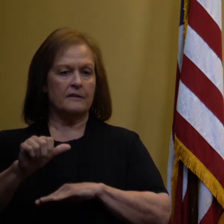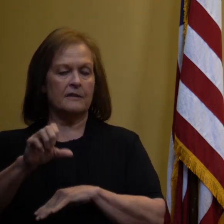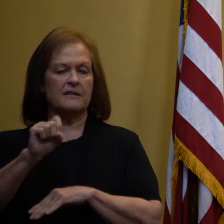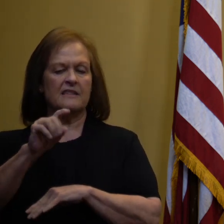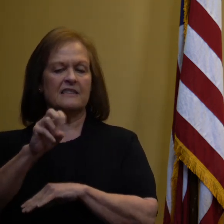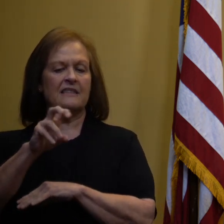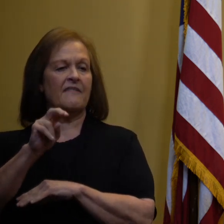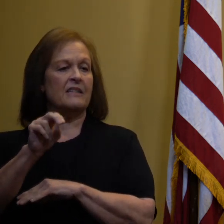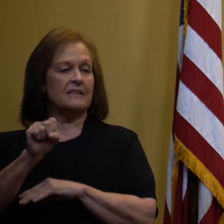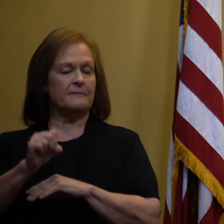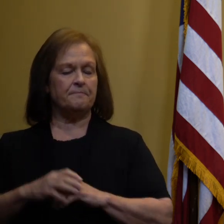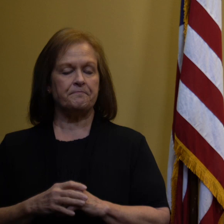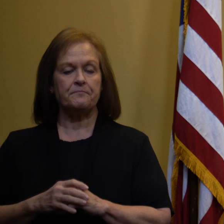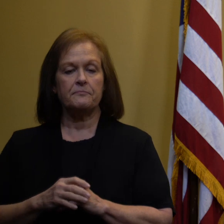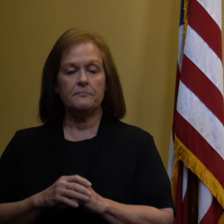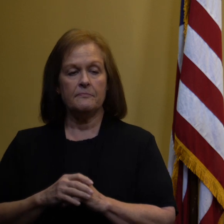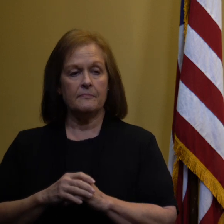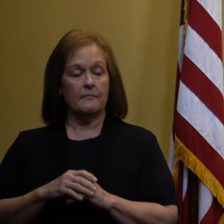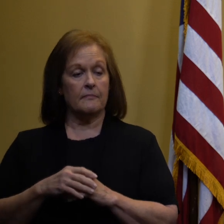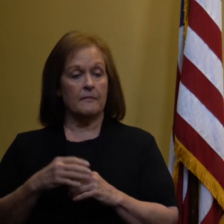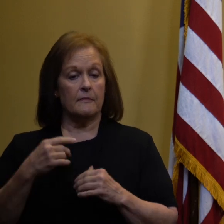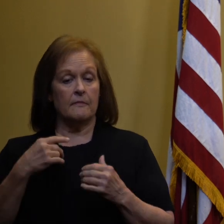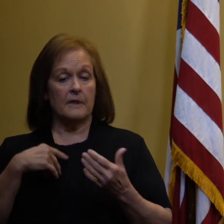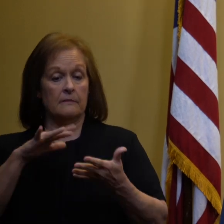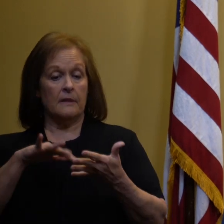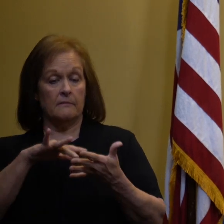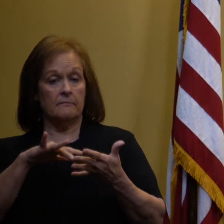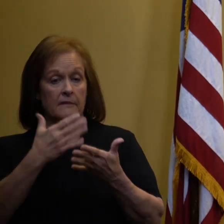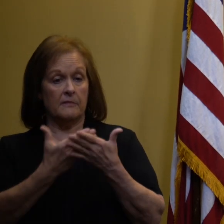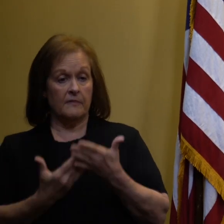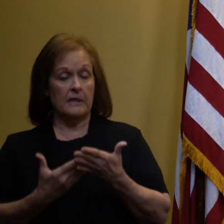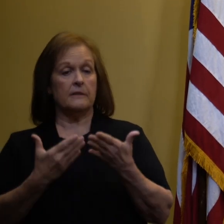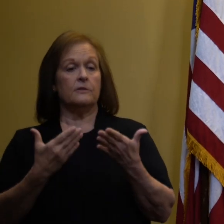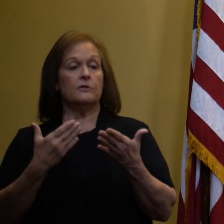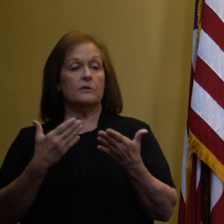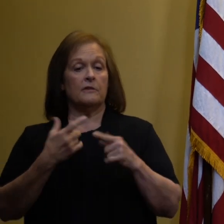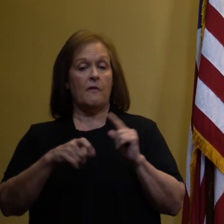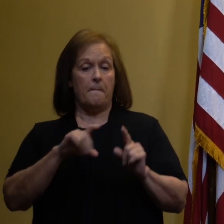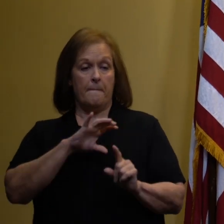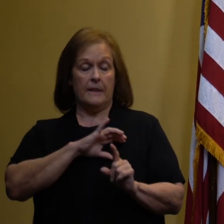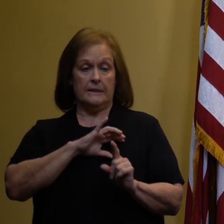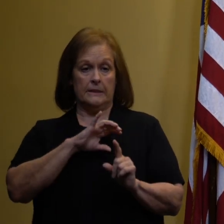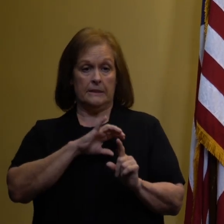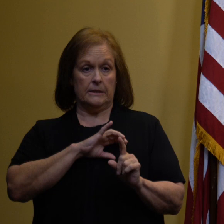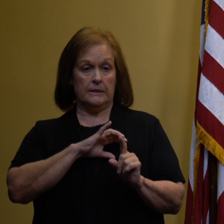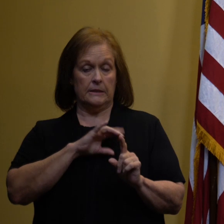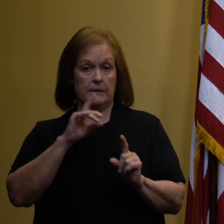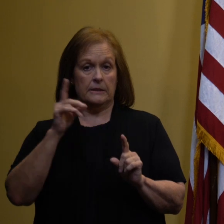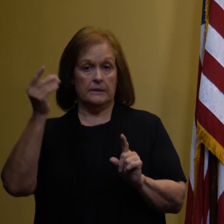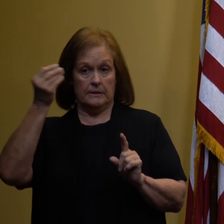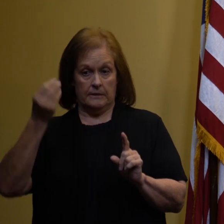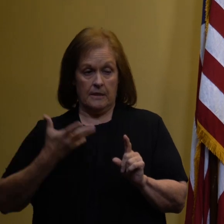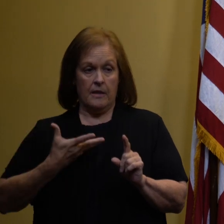Stevens. Looking at the preliminary data, as I do from NOPD, directly from